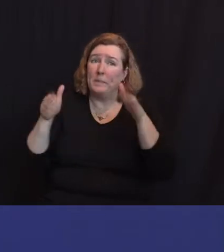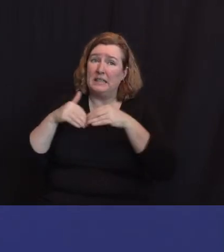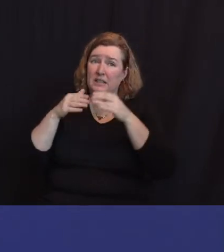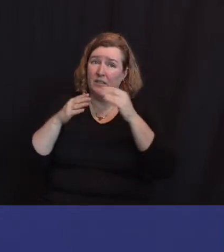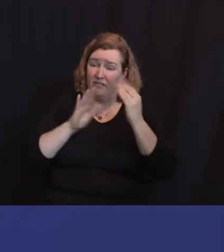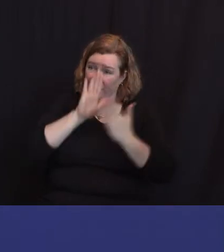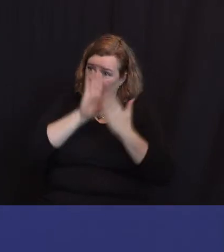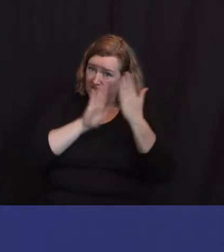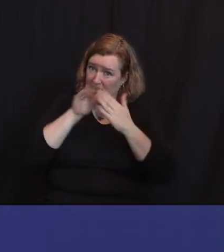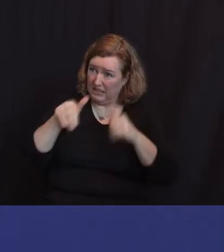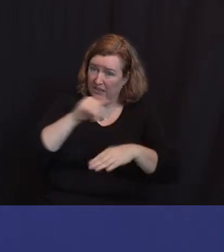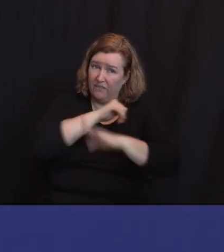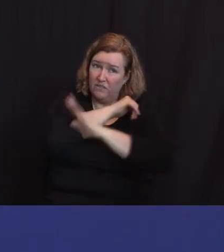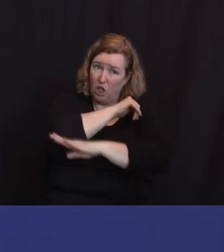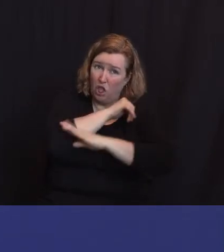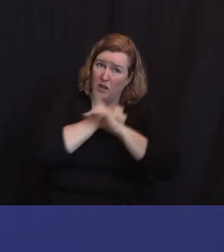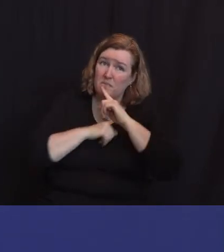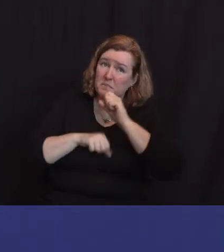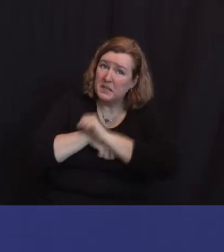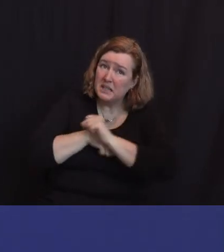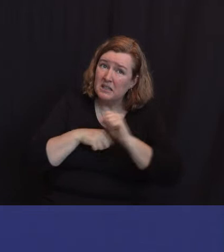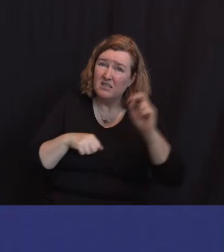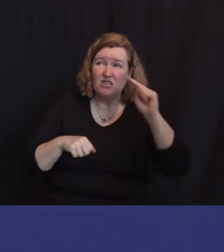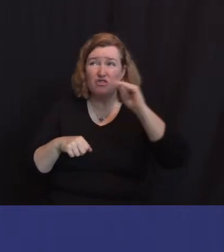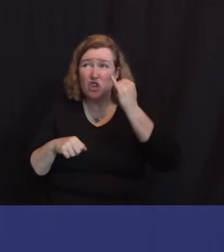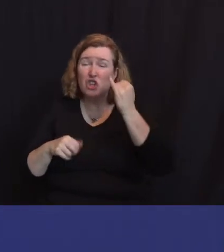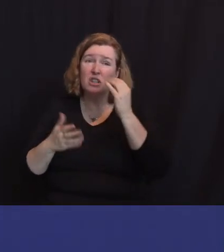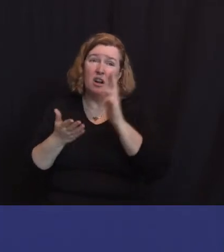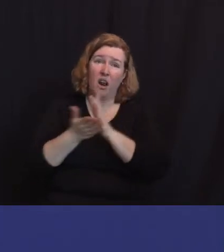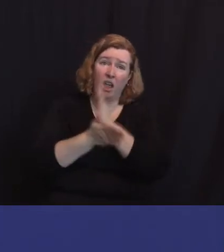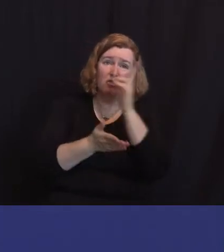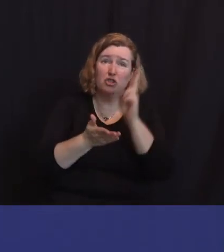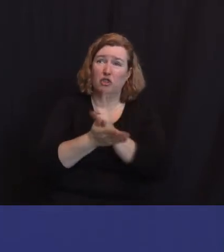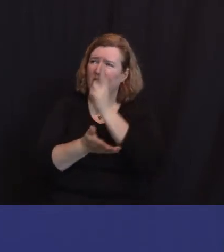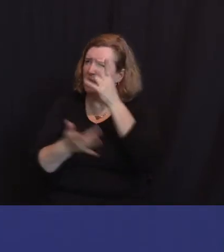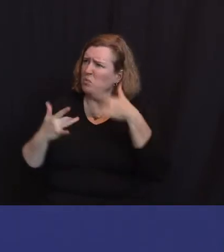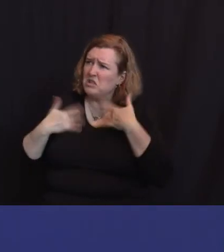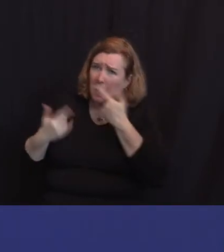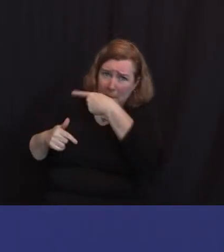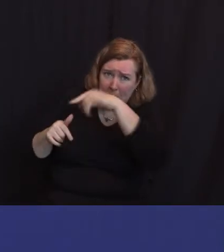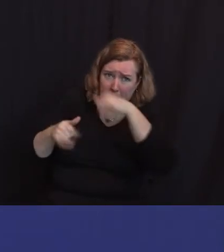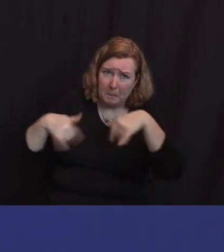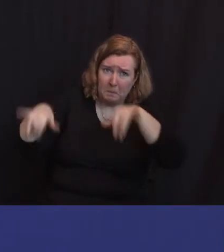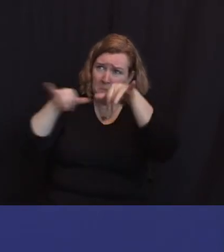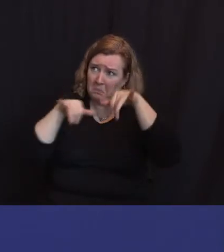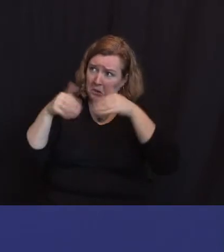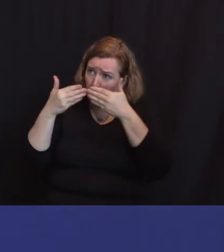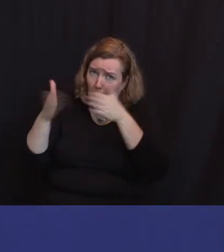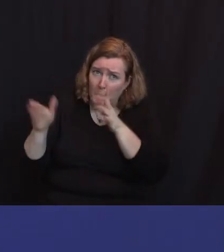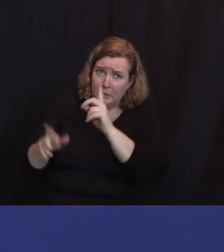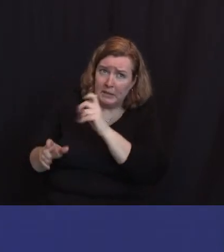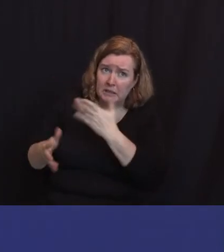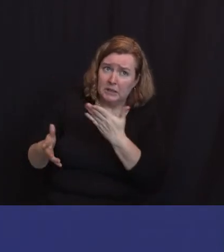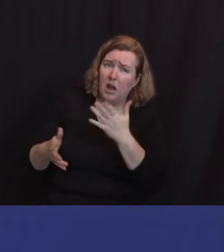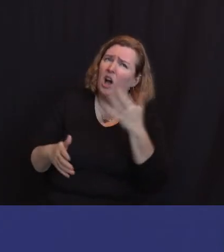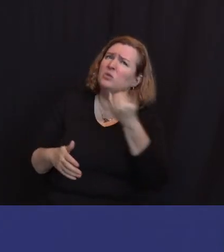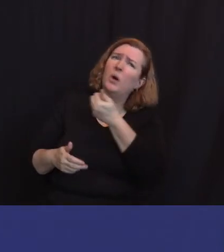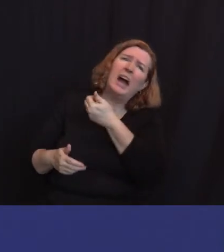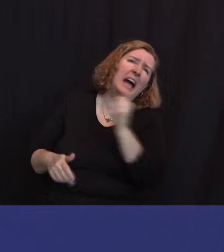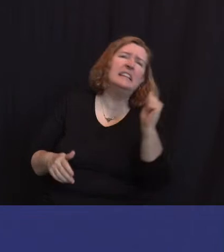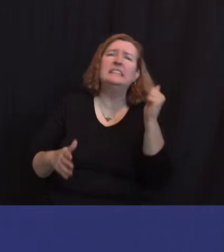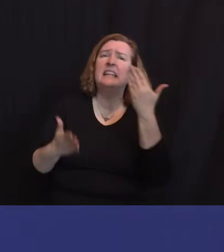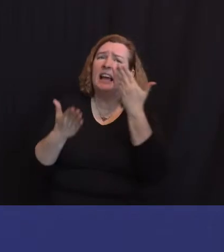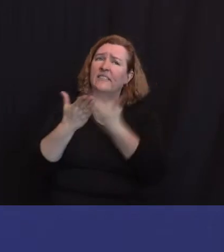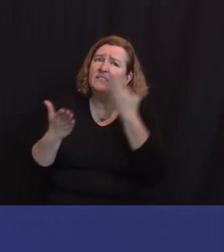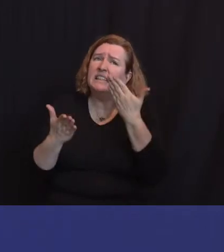fall. What about New Jersey colleges and universities? And finally, is there any evidence that folks who are fully